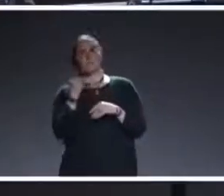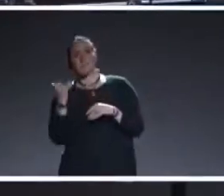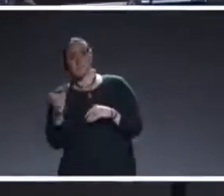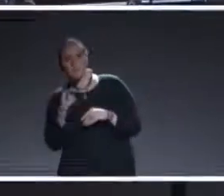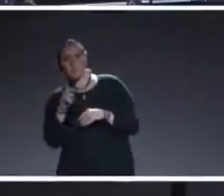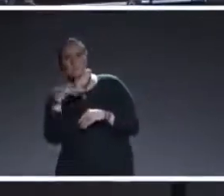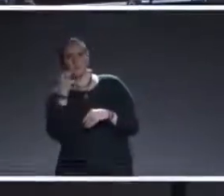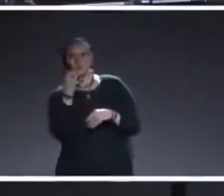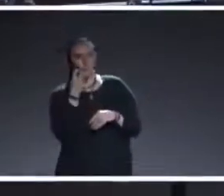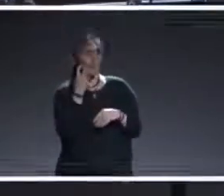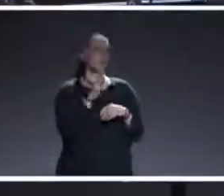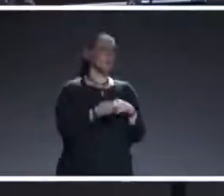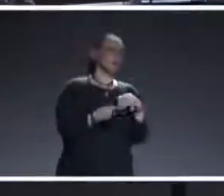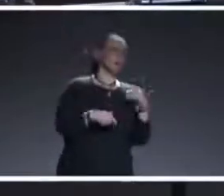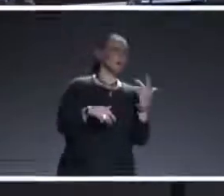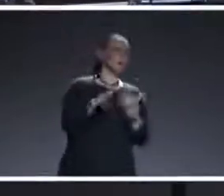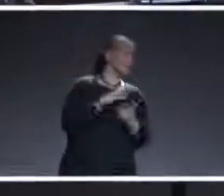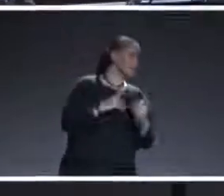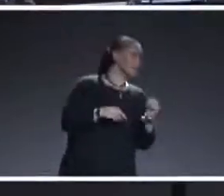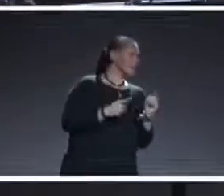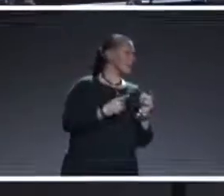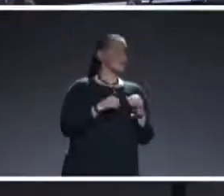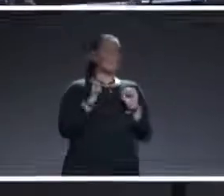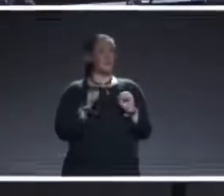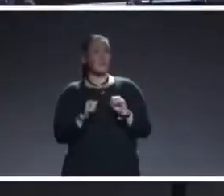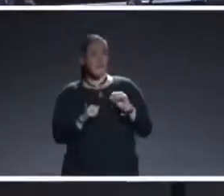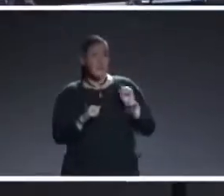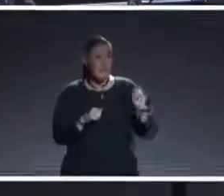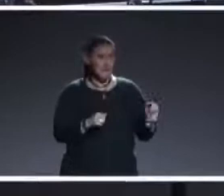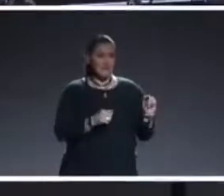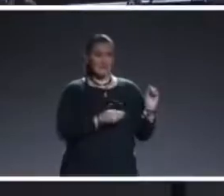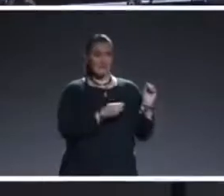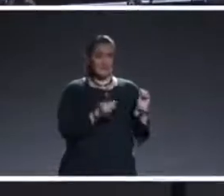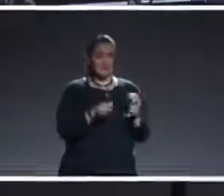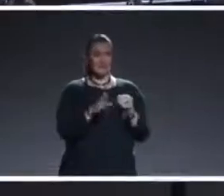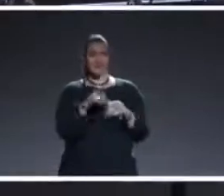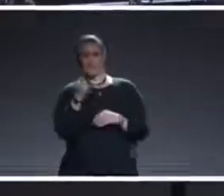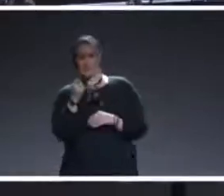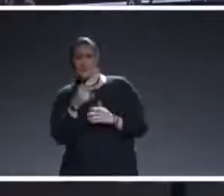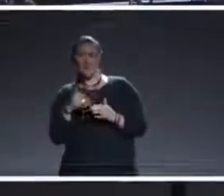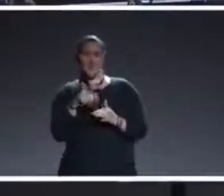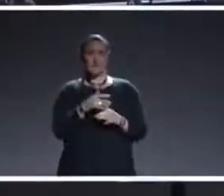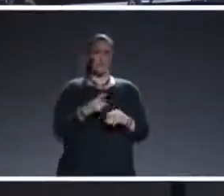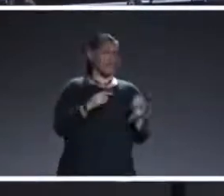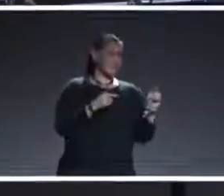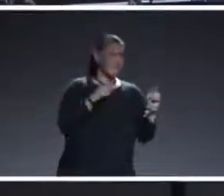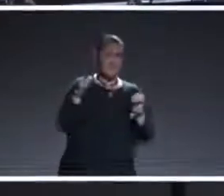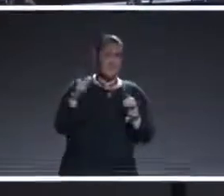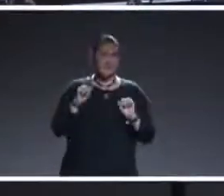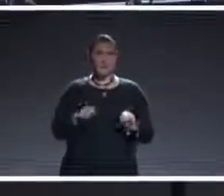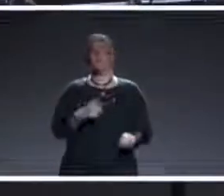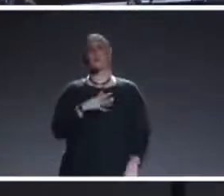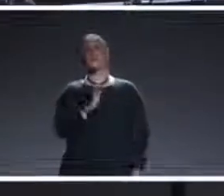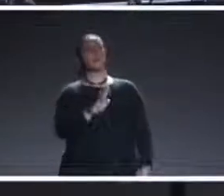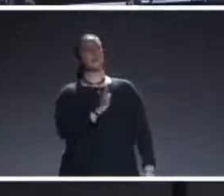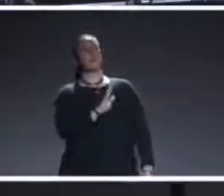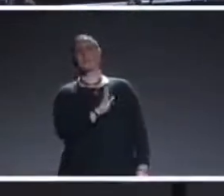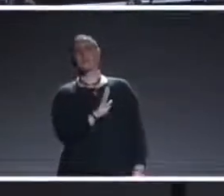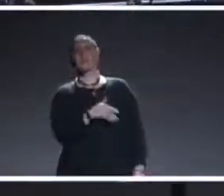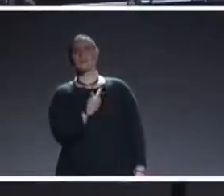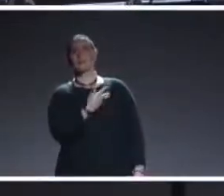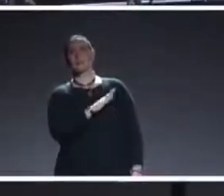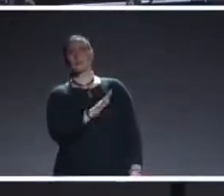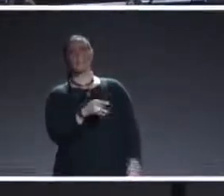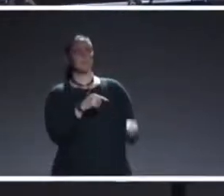to our house and say, you could have this. And we said, no, no, no, not interested, not interested, not